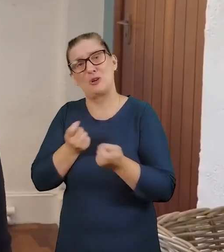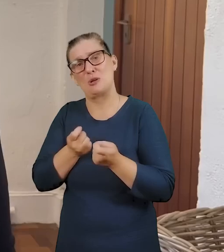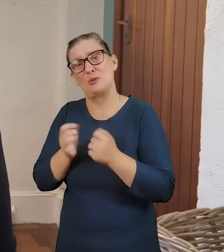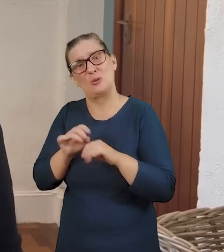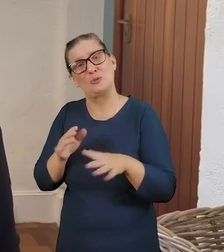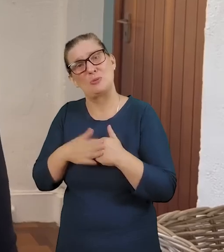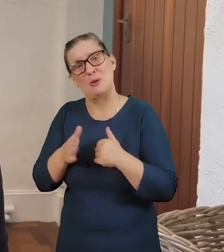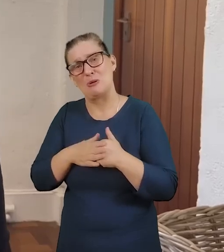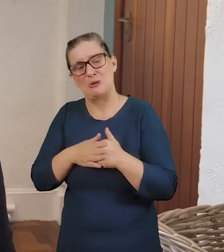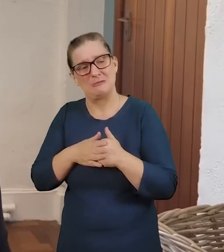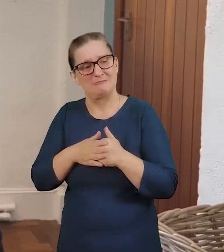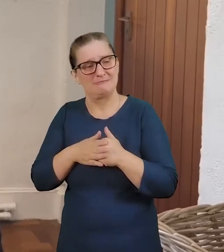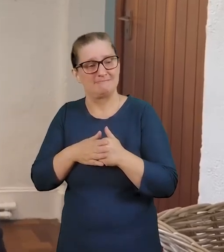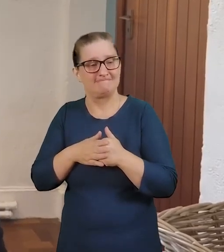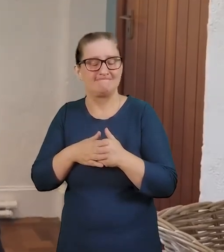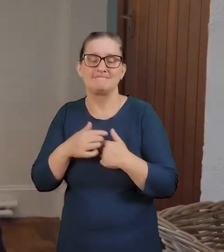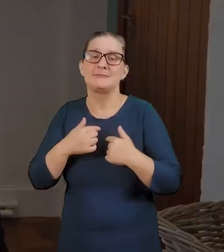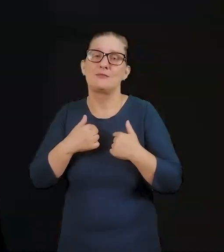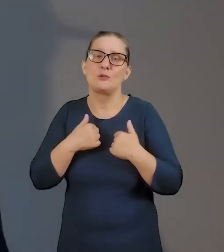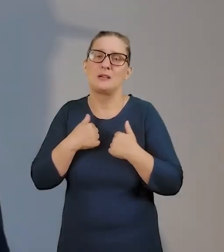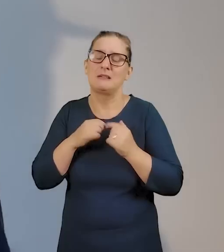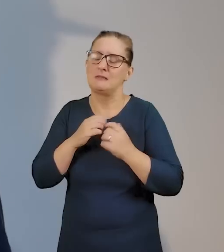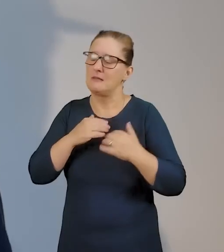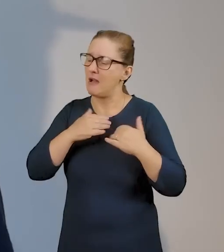couldn't bear to lose the others.